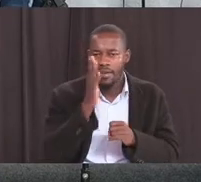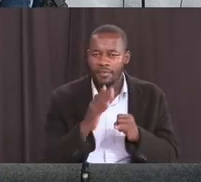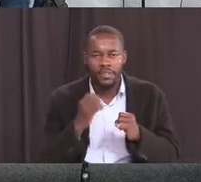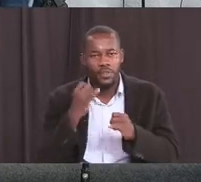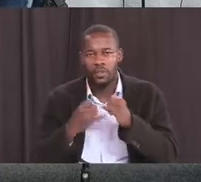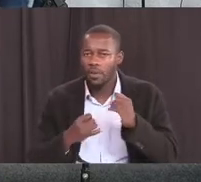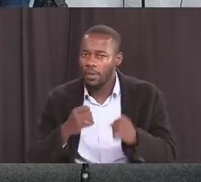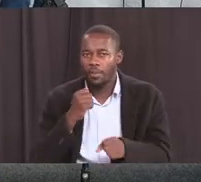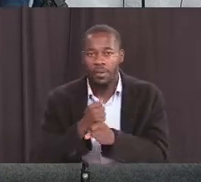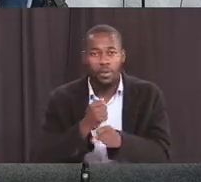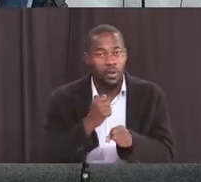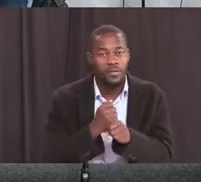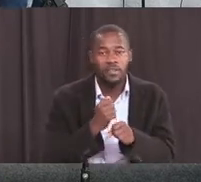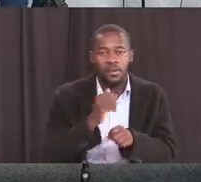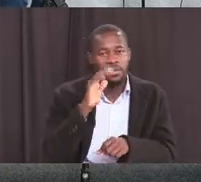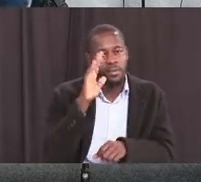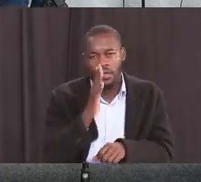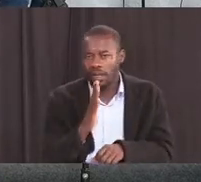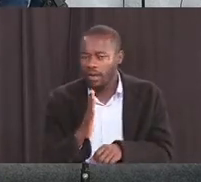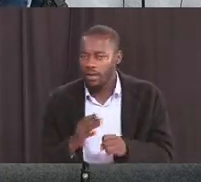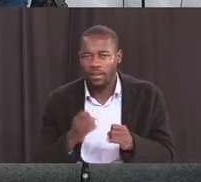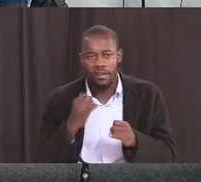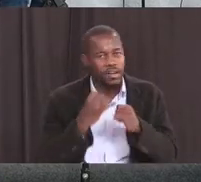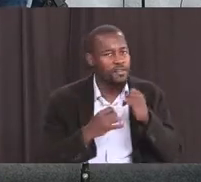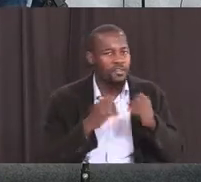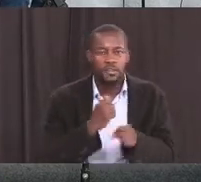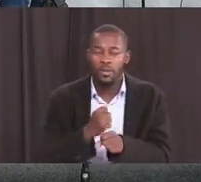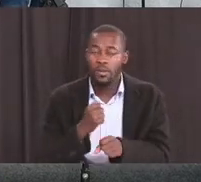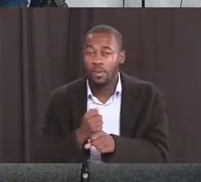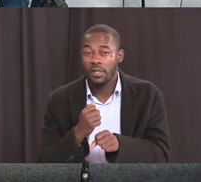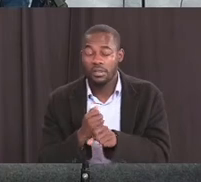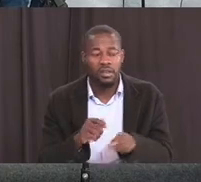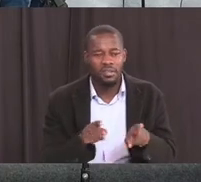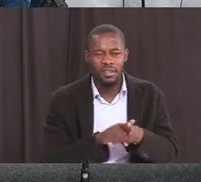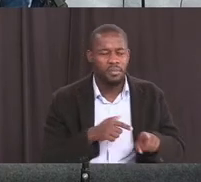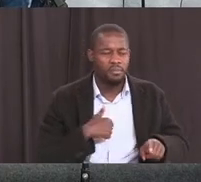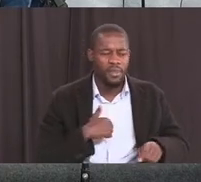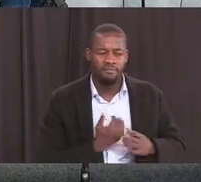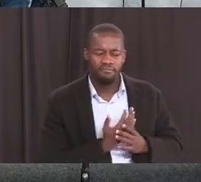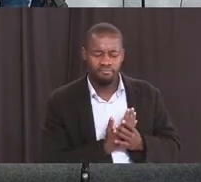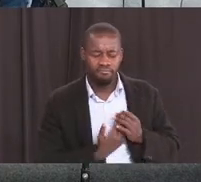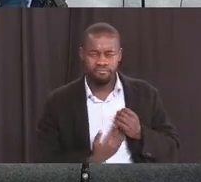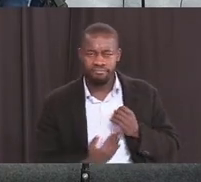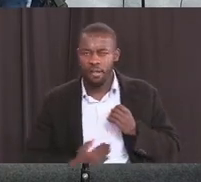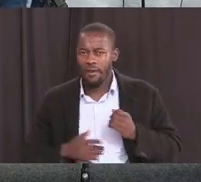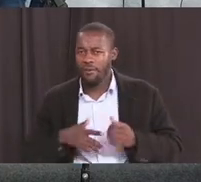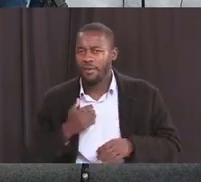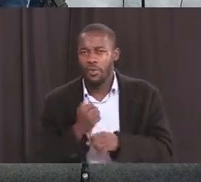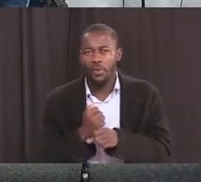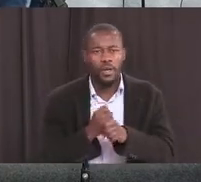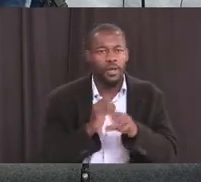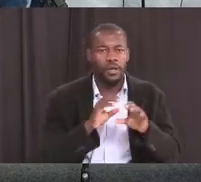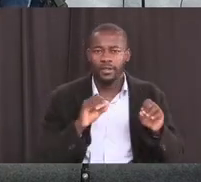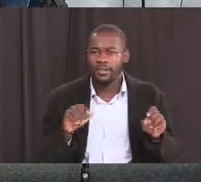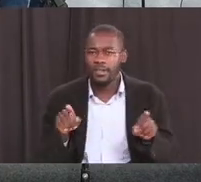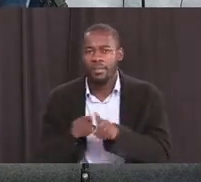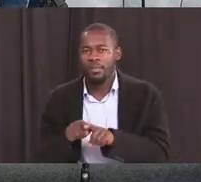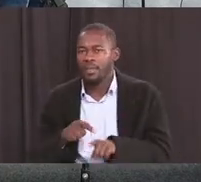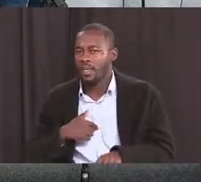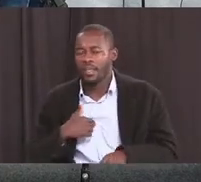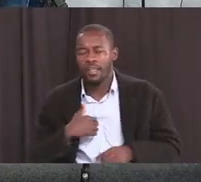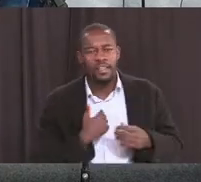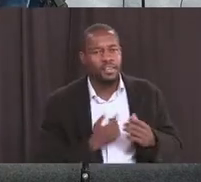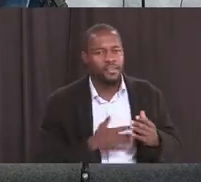working. Never stop working. Even when I don't see it, you're working. Even when I don't feel it,